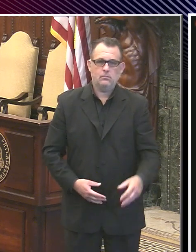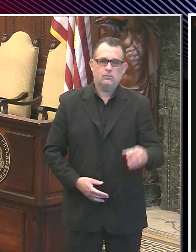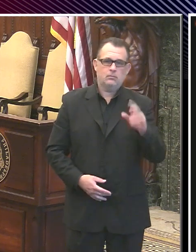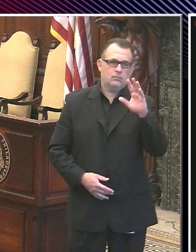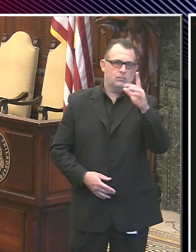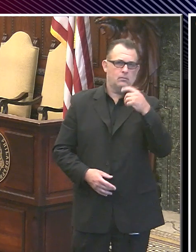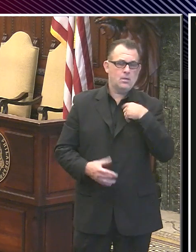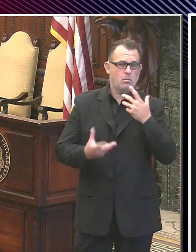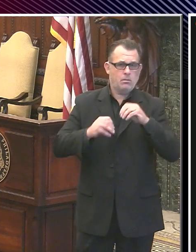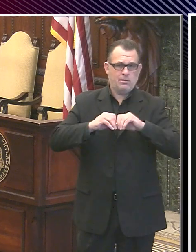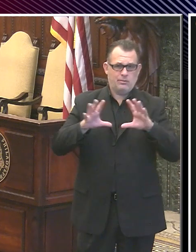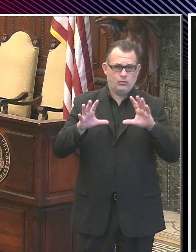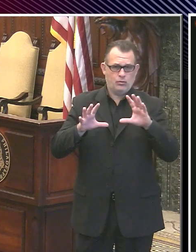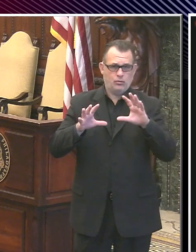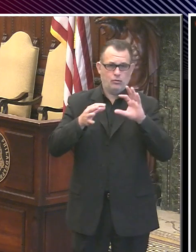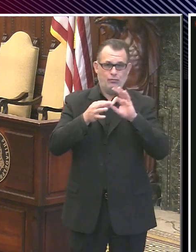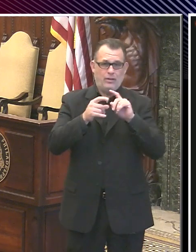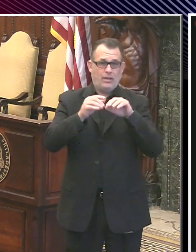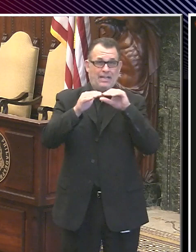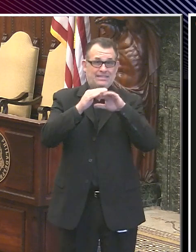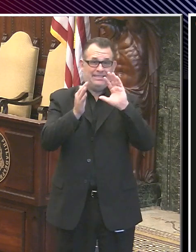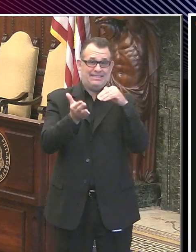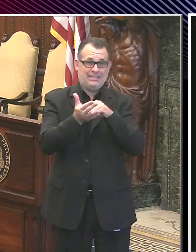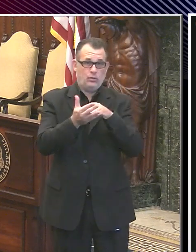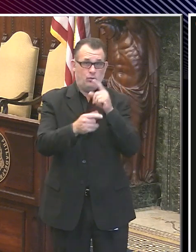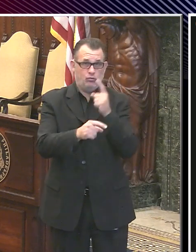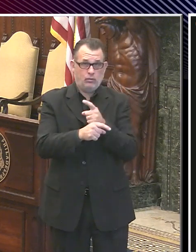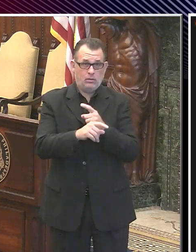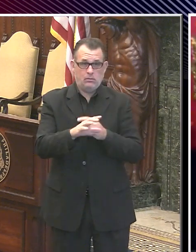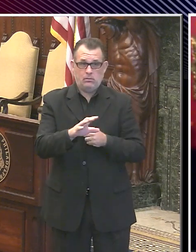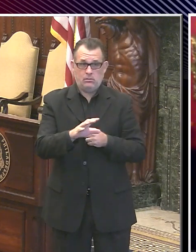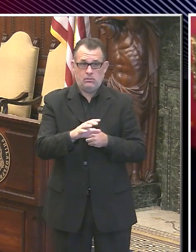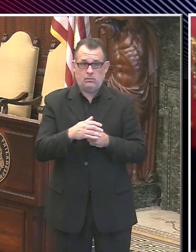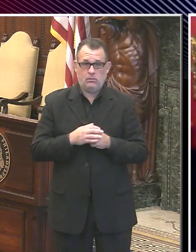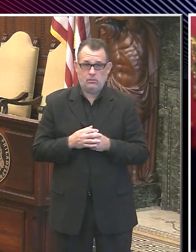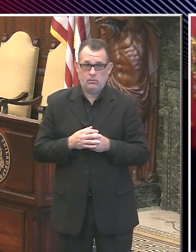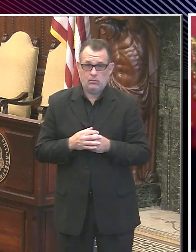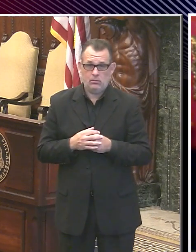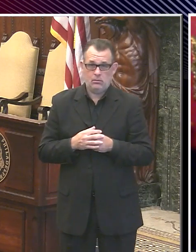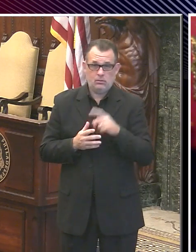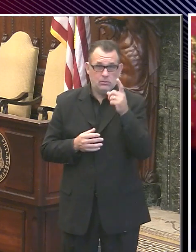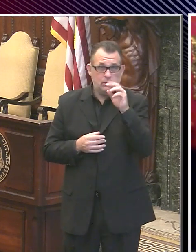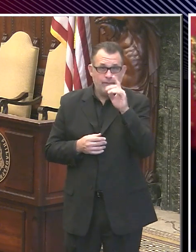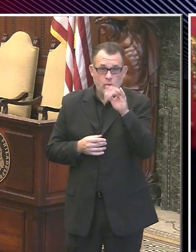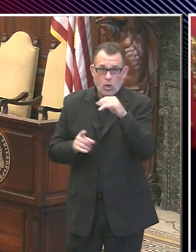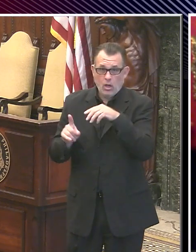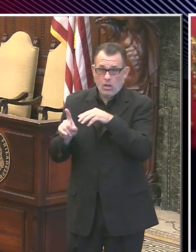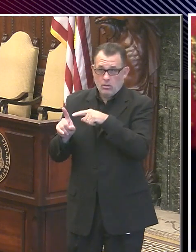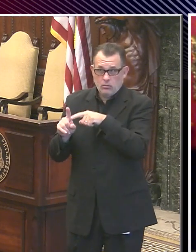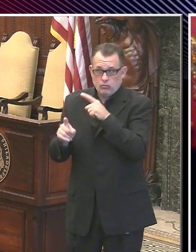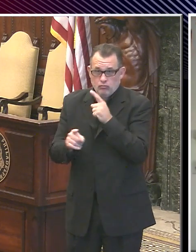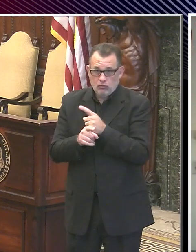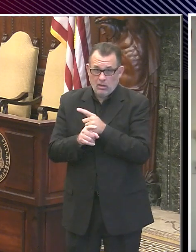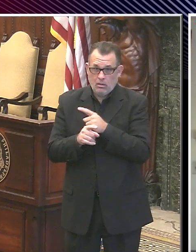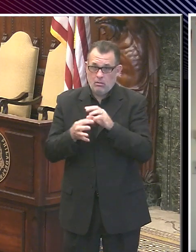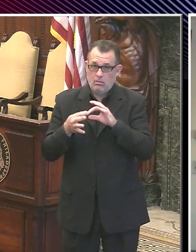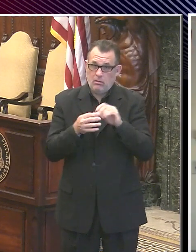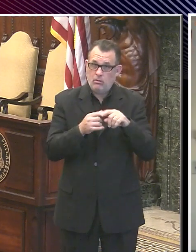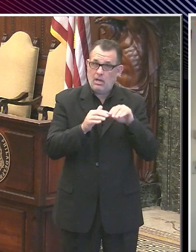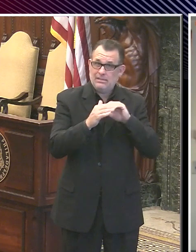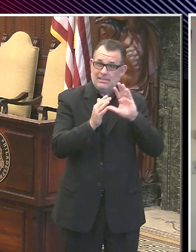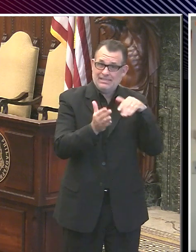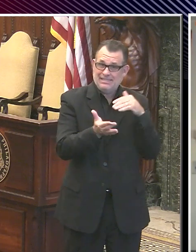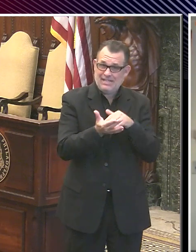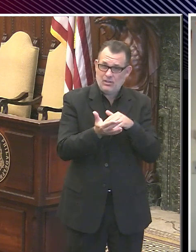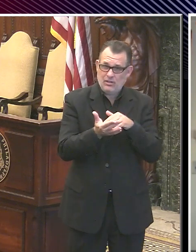this does apply to the access centers, right? Dr. Farley, does this apply to the access centers as well? I'm not sure what you say this is. The